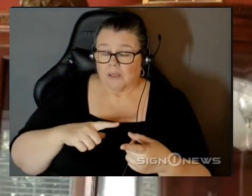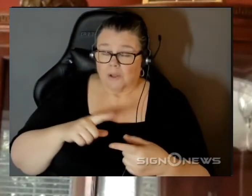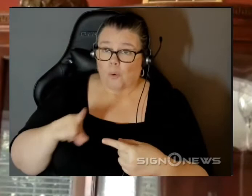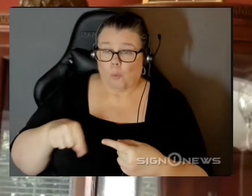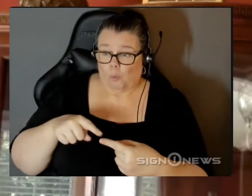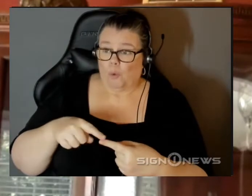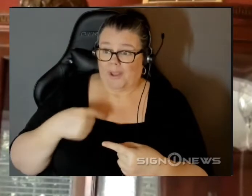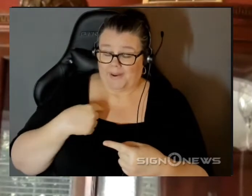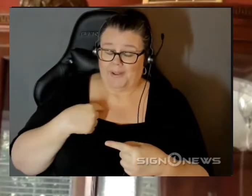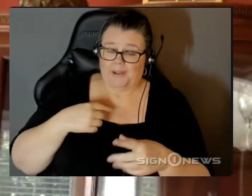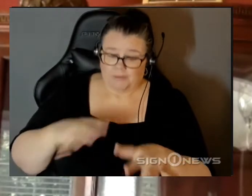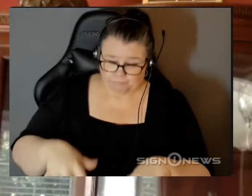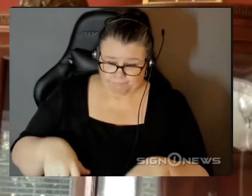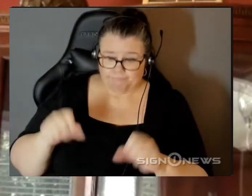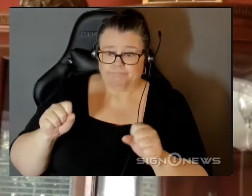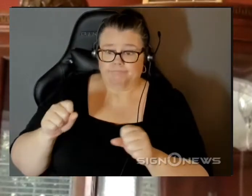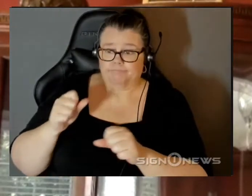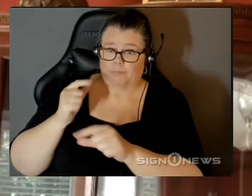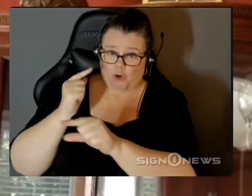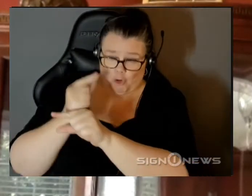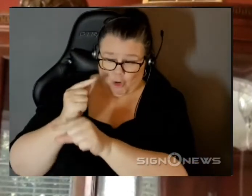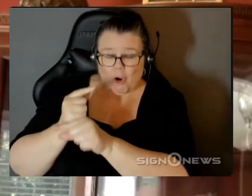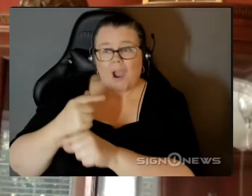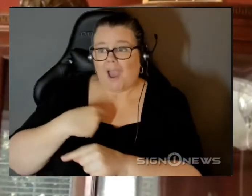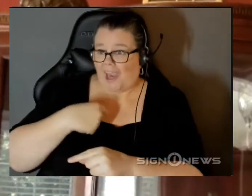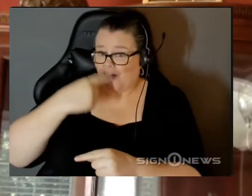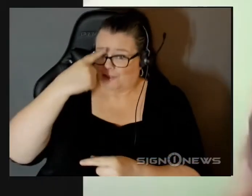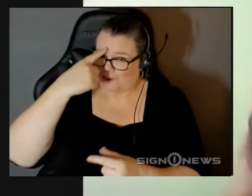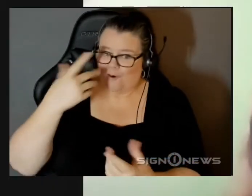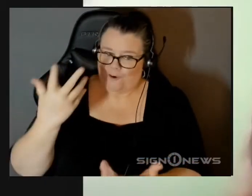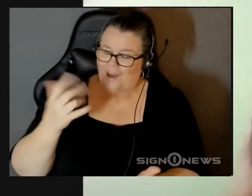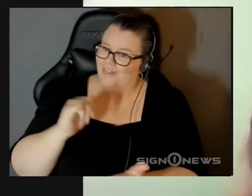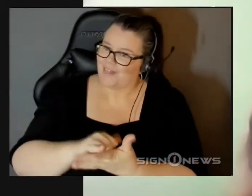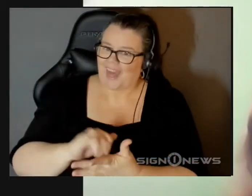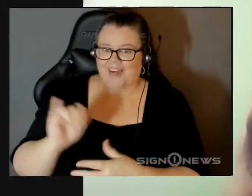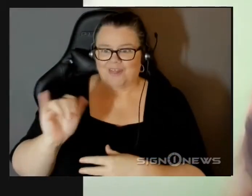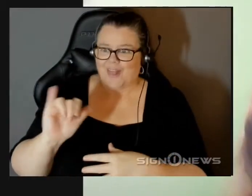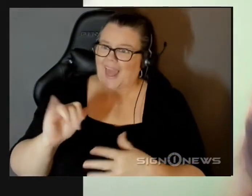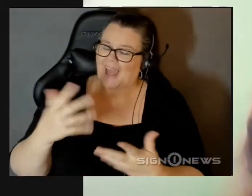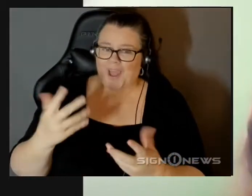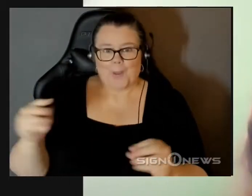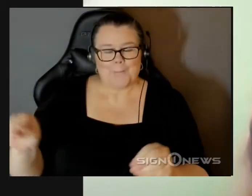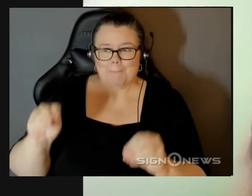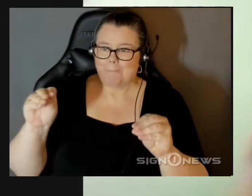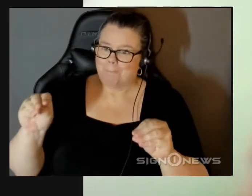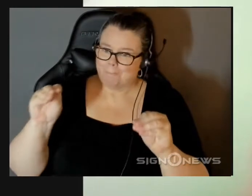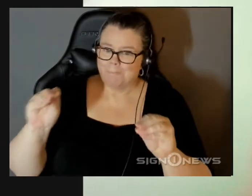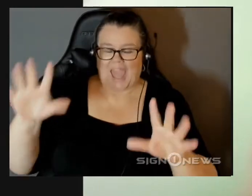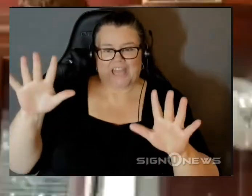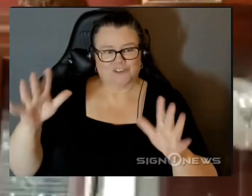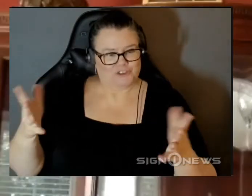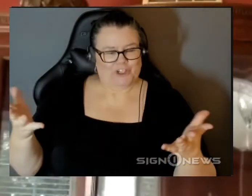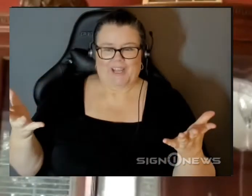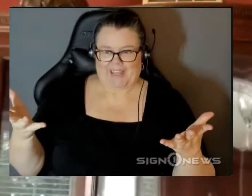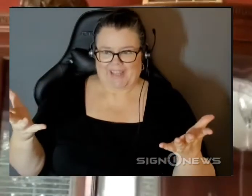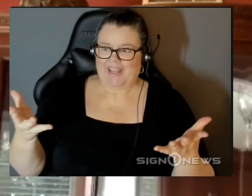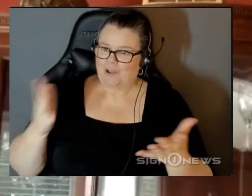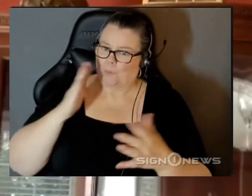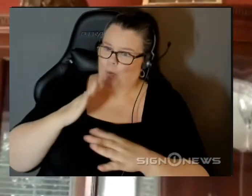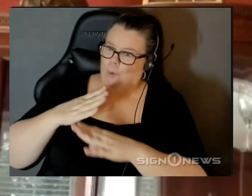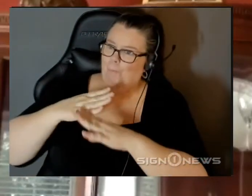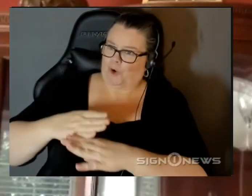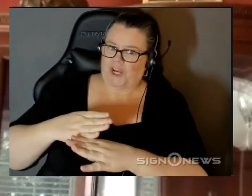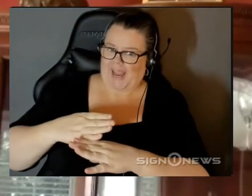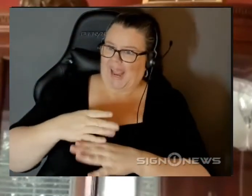I was one of those parents who thought it was like the magic shield. Right. And I never considered the implications of it. So when